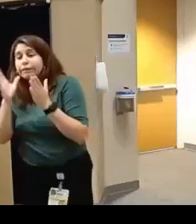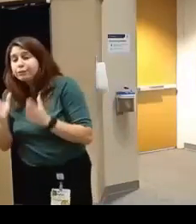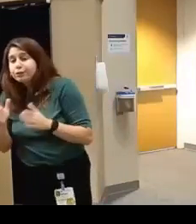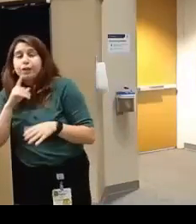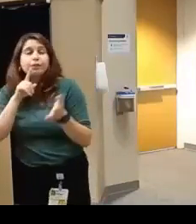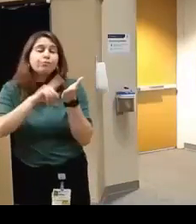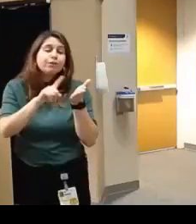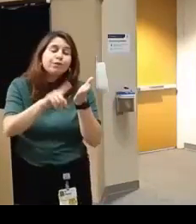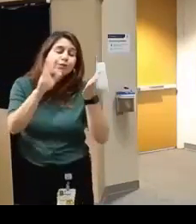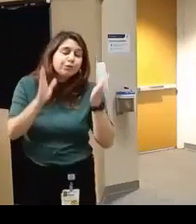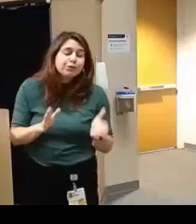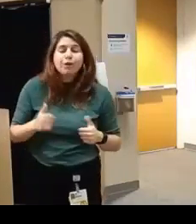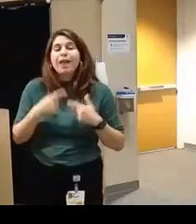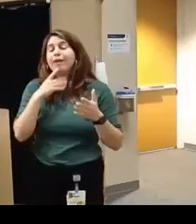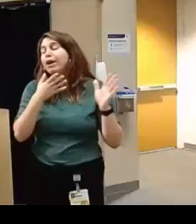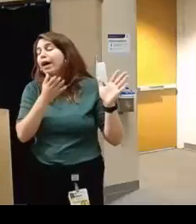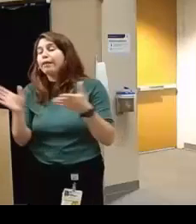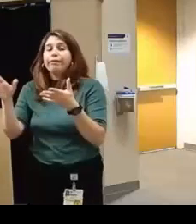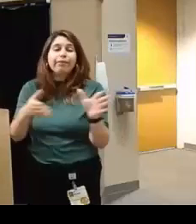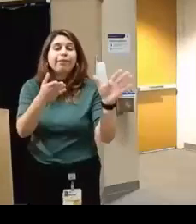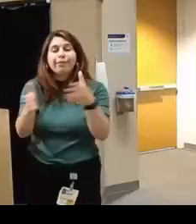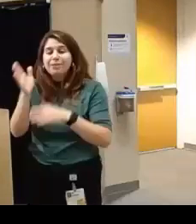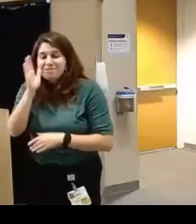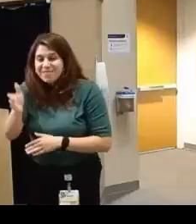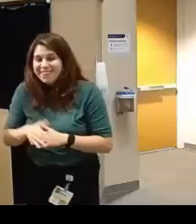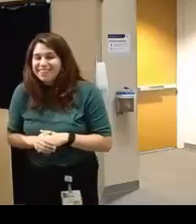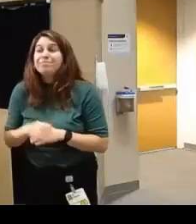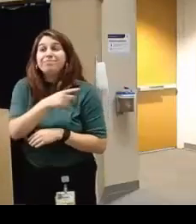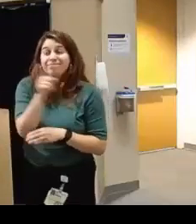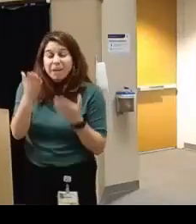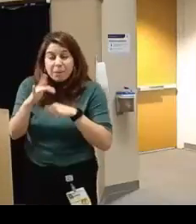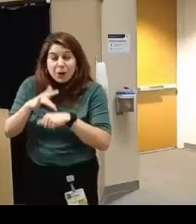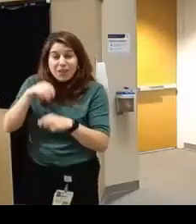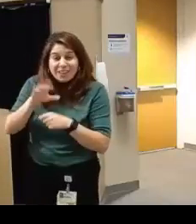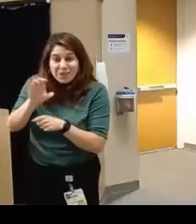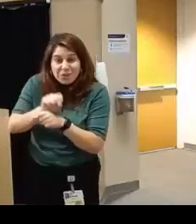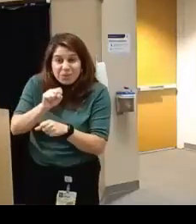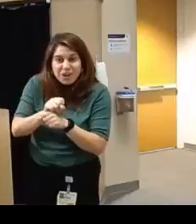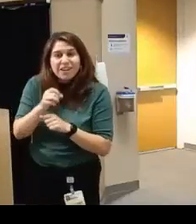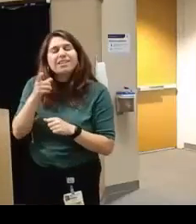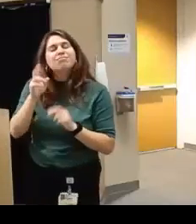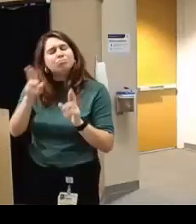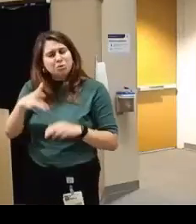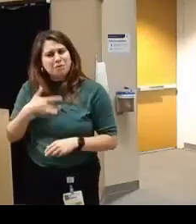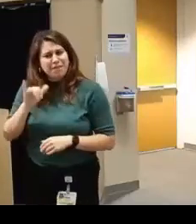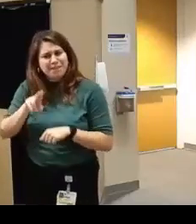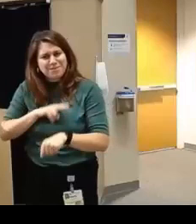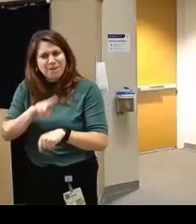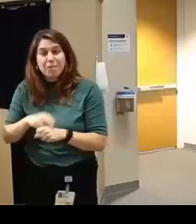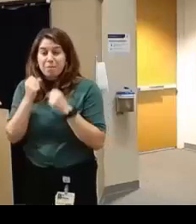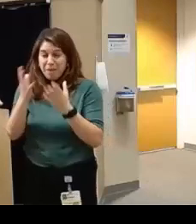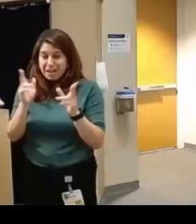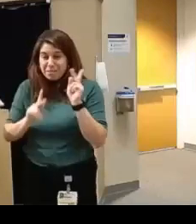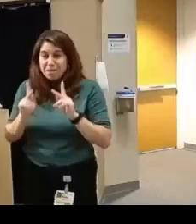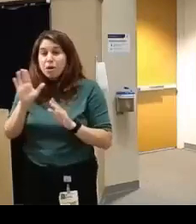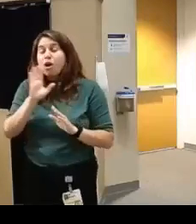researcher. And for those of you who are sort of early in your career, I hope that you see that this is normal. There are a lot of people who have this path.